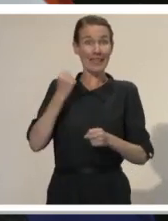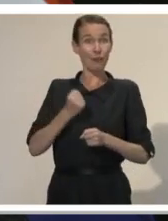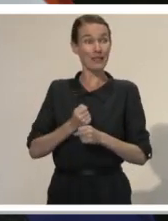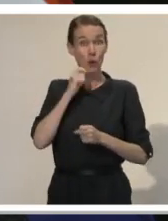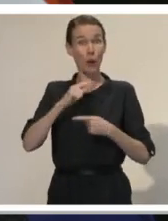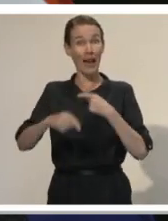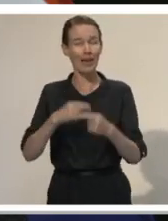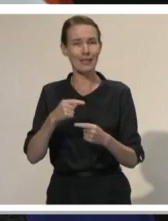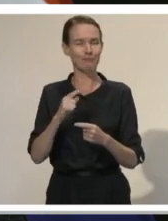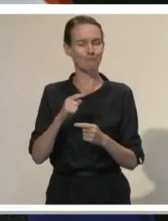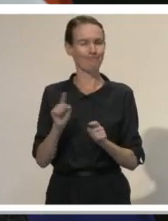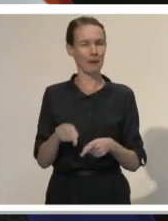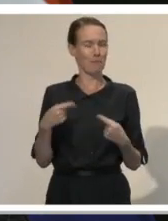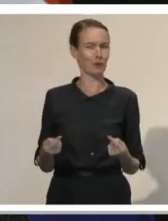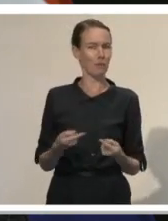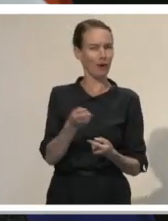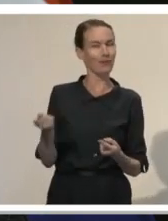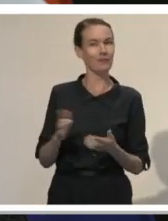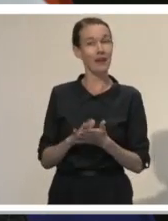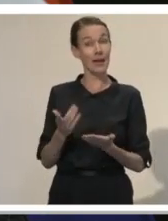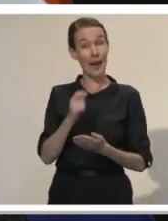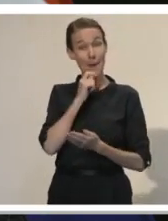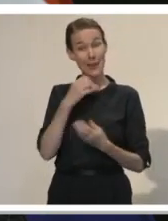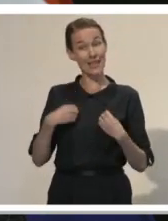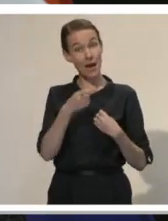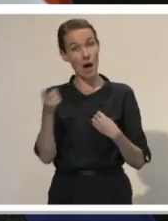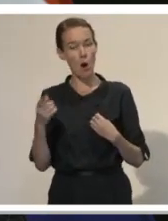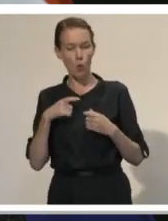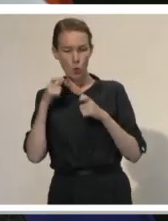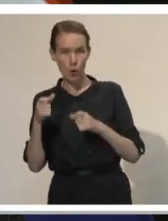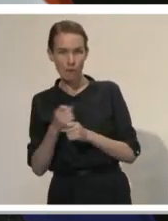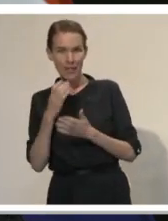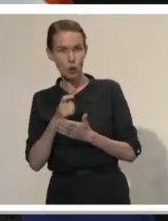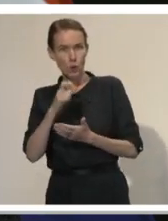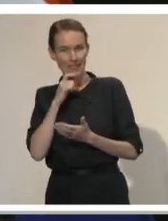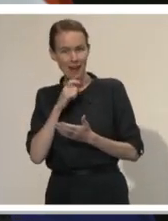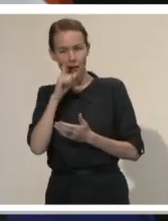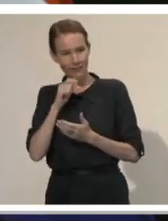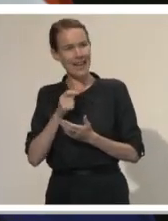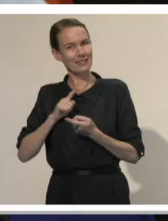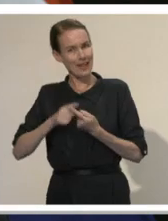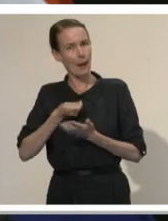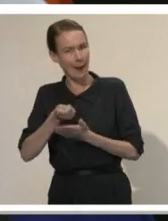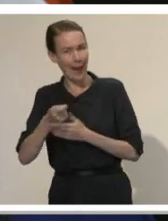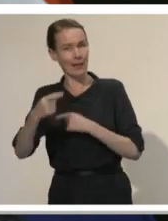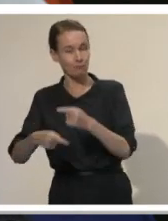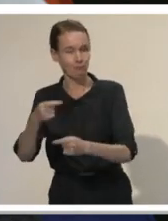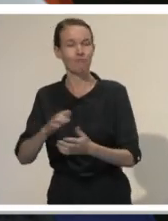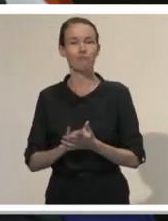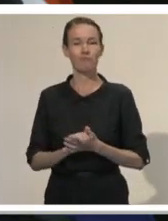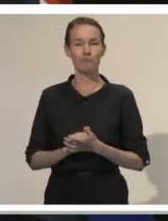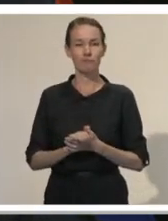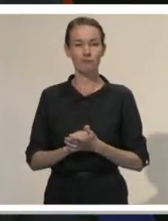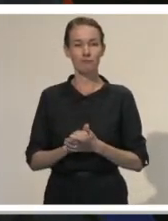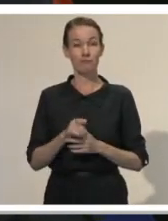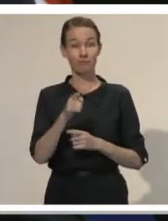but they're trying their hardest to make sure that they can keep their businesses sustainable and people and jobs. Is the RNZ TVNZ merger still